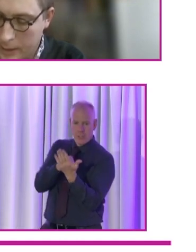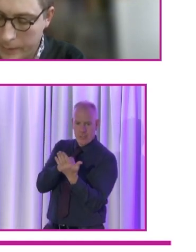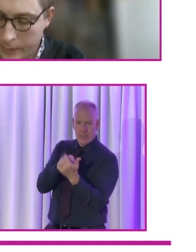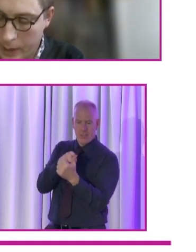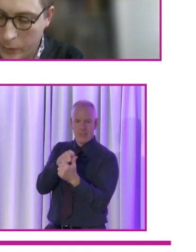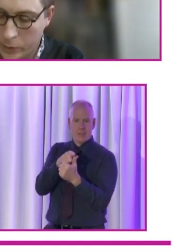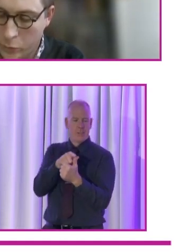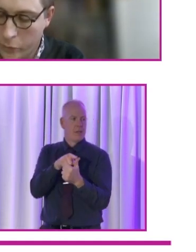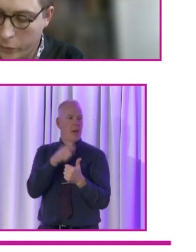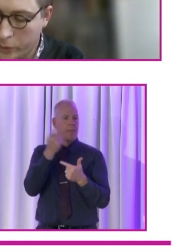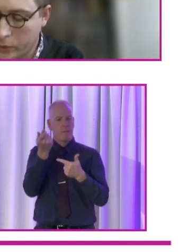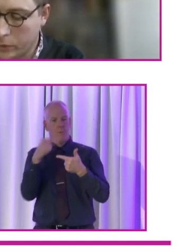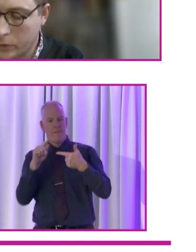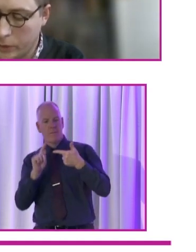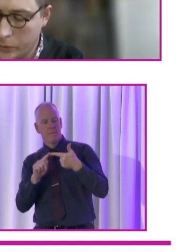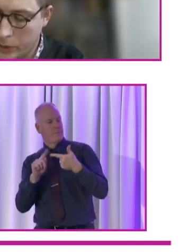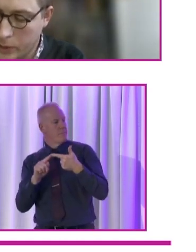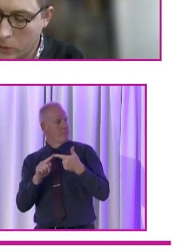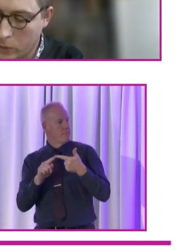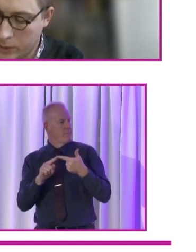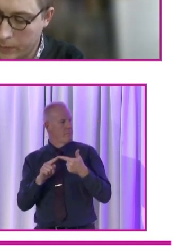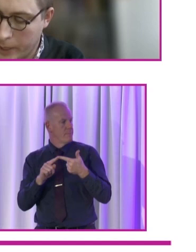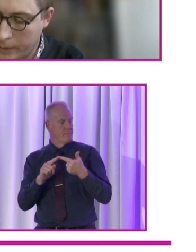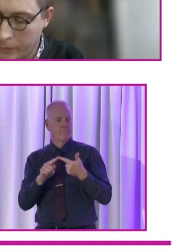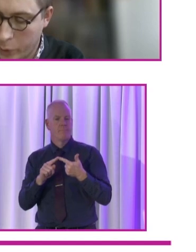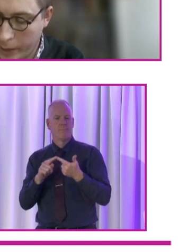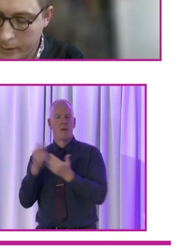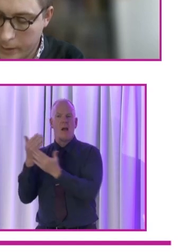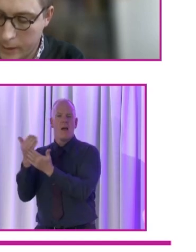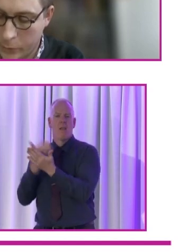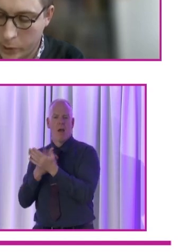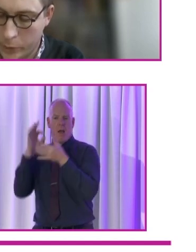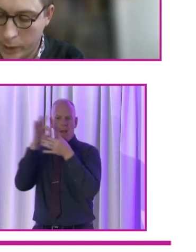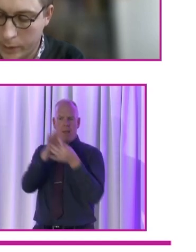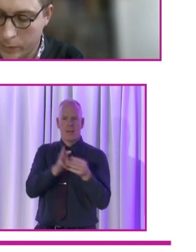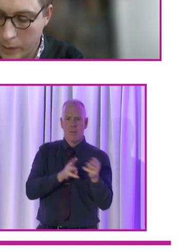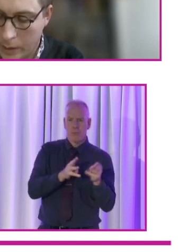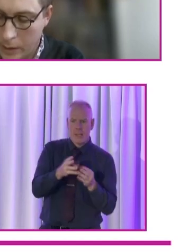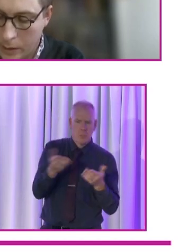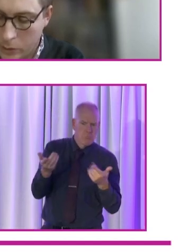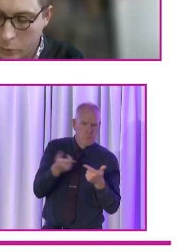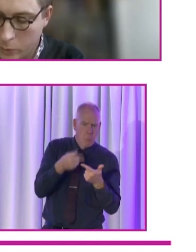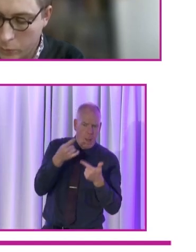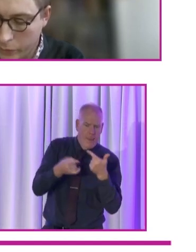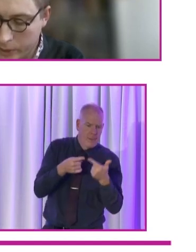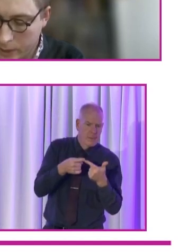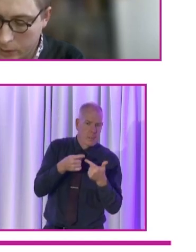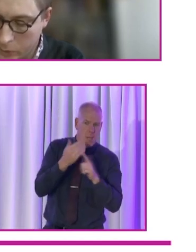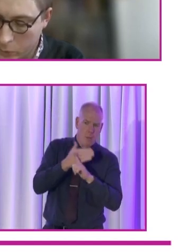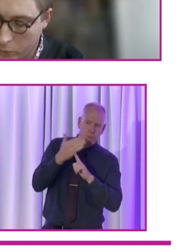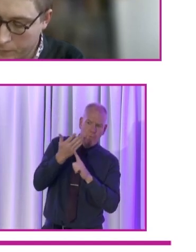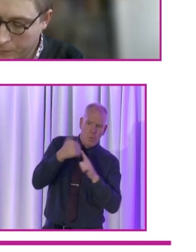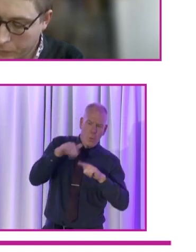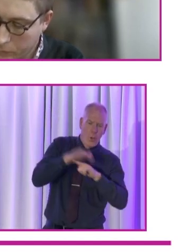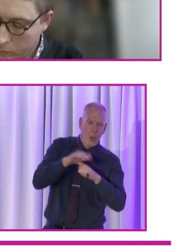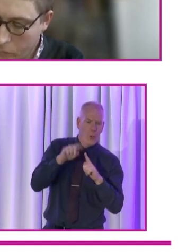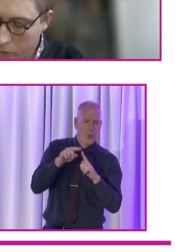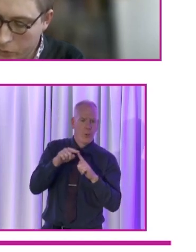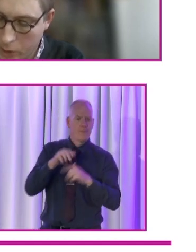and then I will move on how this law is applied in practice and what we can do to improve the status